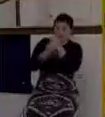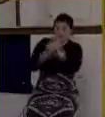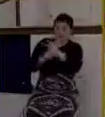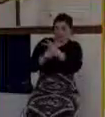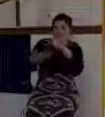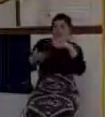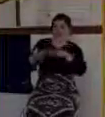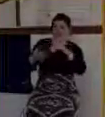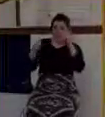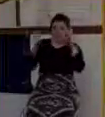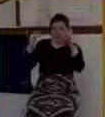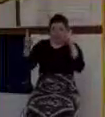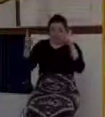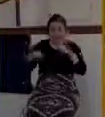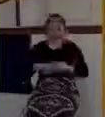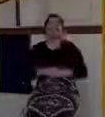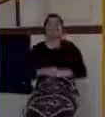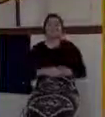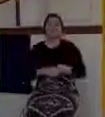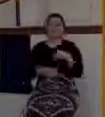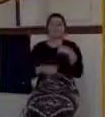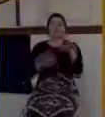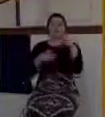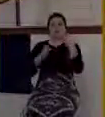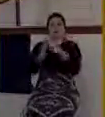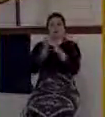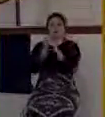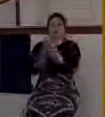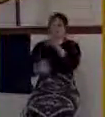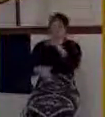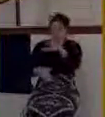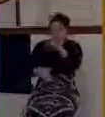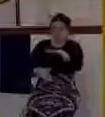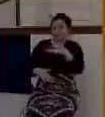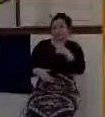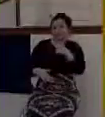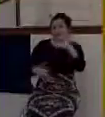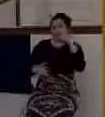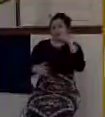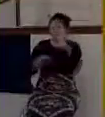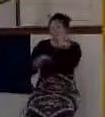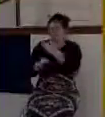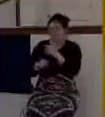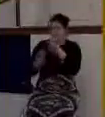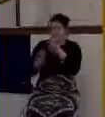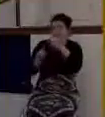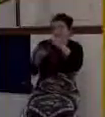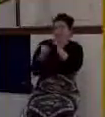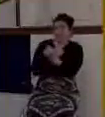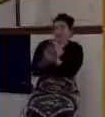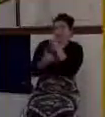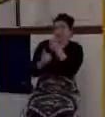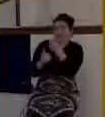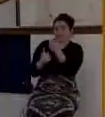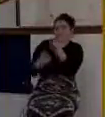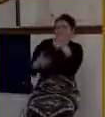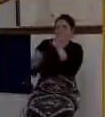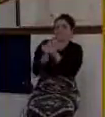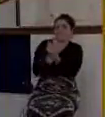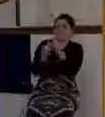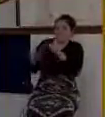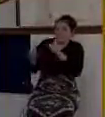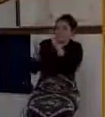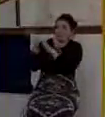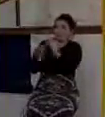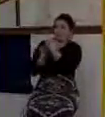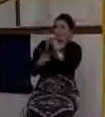the pattern of sound words which you have heard from me in faith and love, which are in Christ Jesus. Hold fast to those sound words. The word